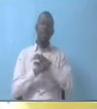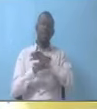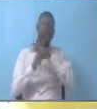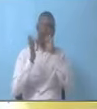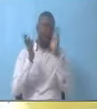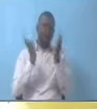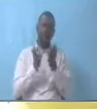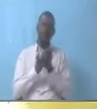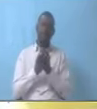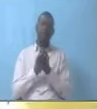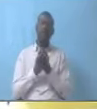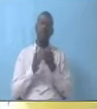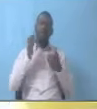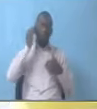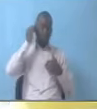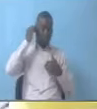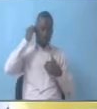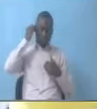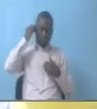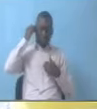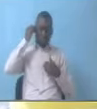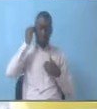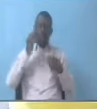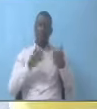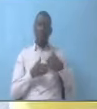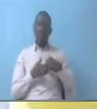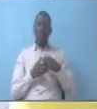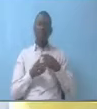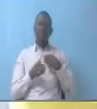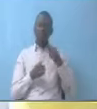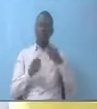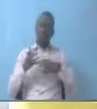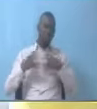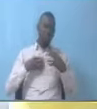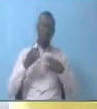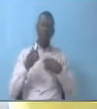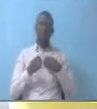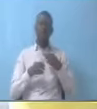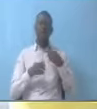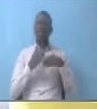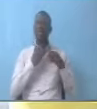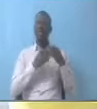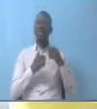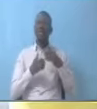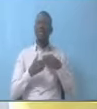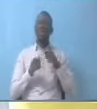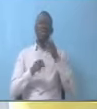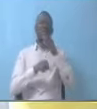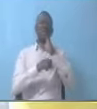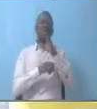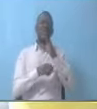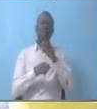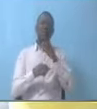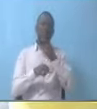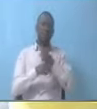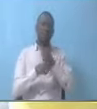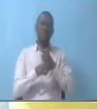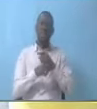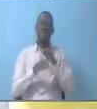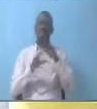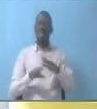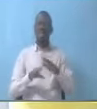xamné aduna ci li nit ñi jankwante ci jamono bu ci rew mi bala coup d'état bob di am. The soldiers and the people at large